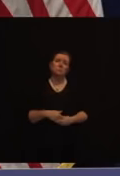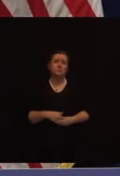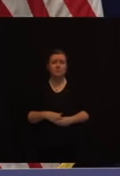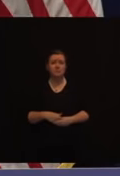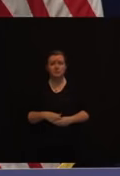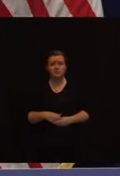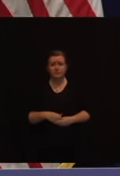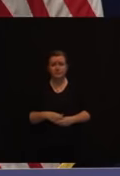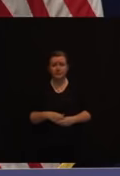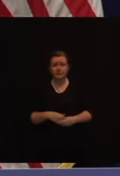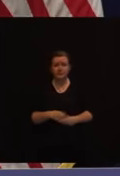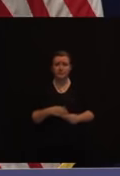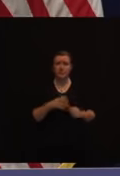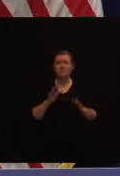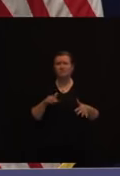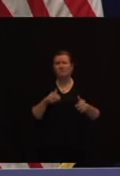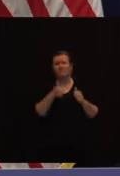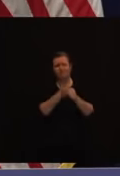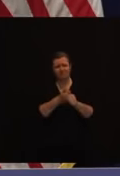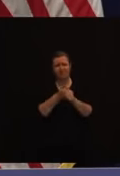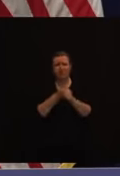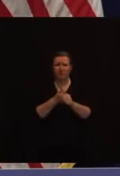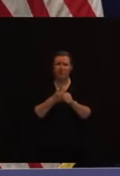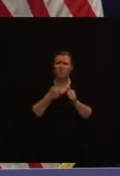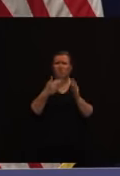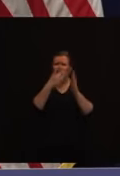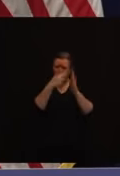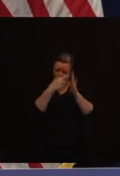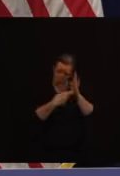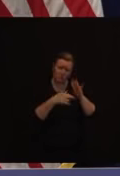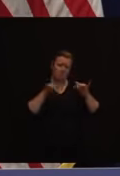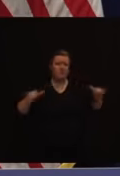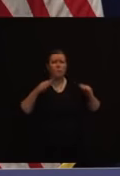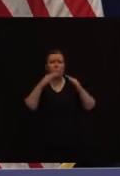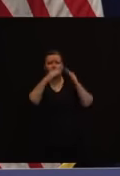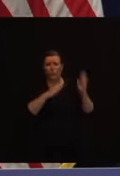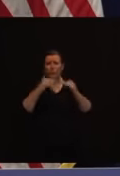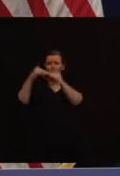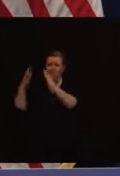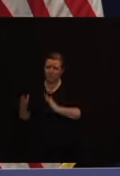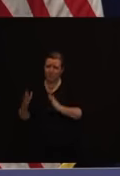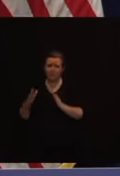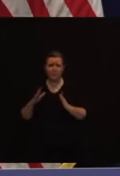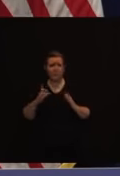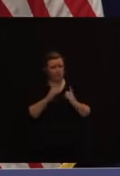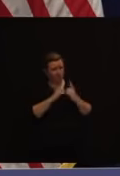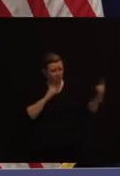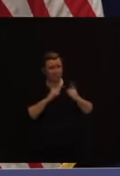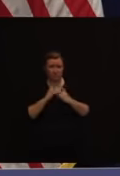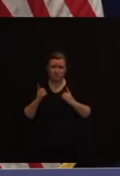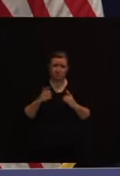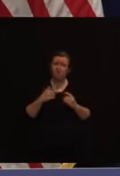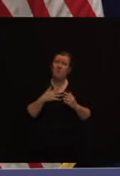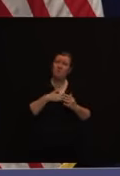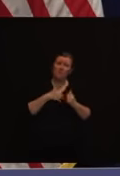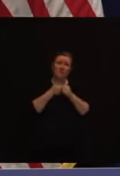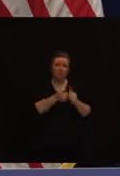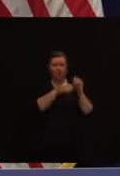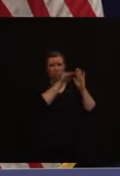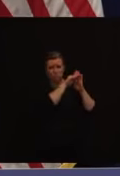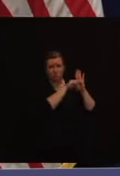overwhelmingly, folks are doing what they know is right and what we've asked folks to do, which is to stay